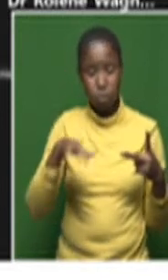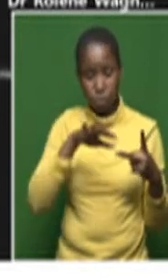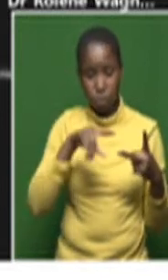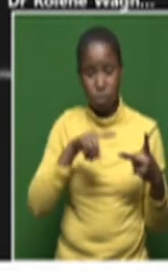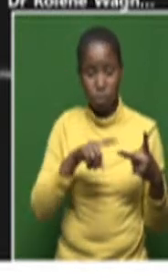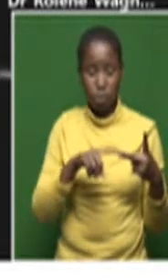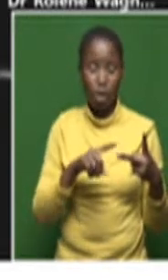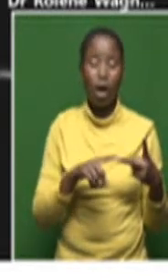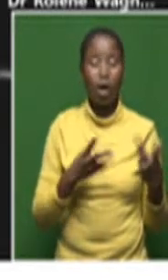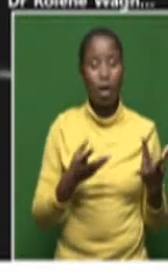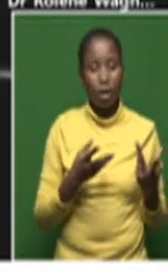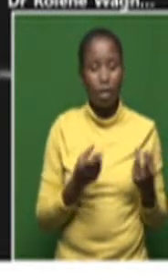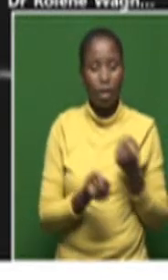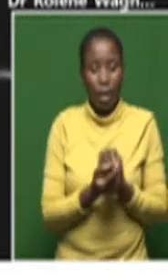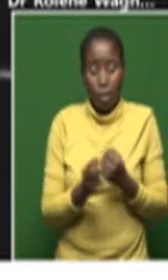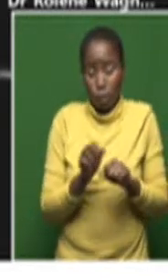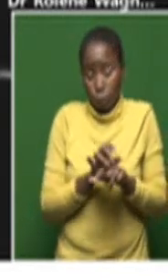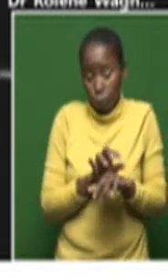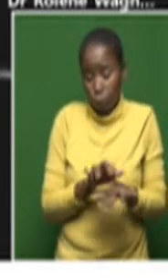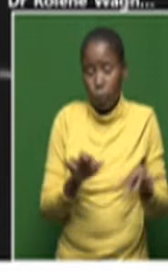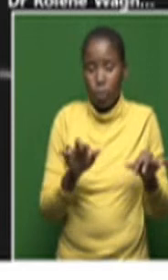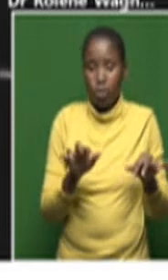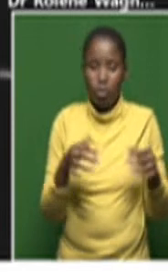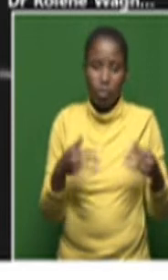the resurgence has been.